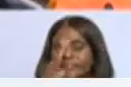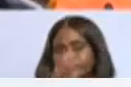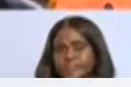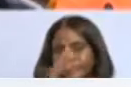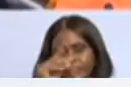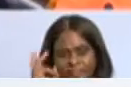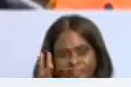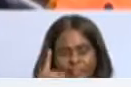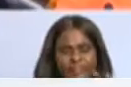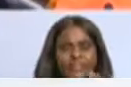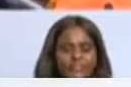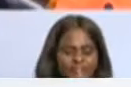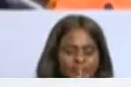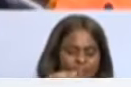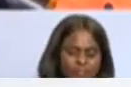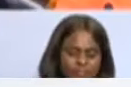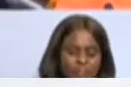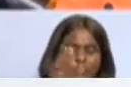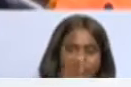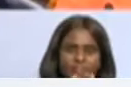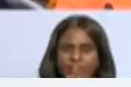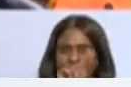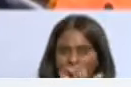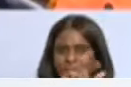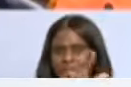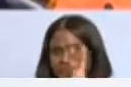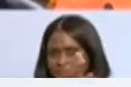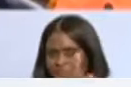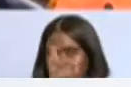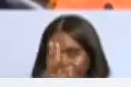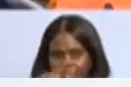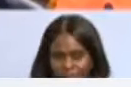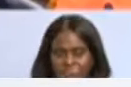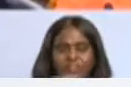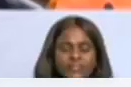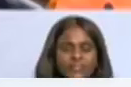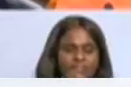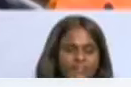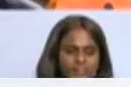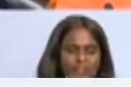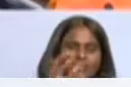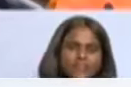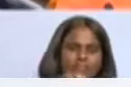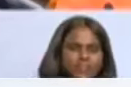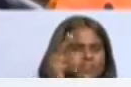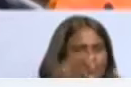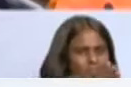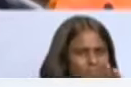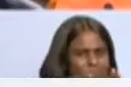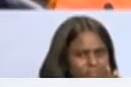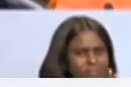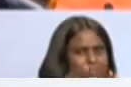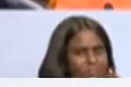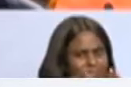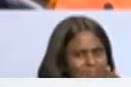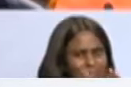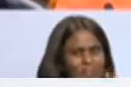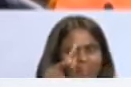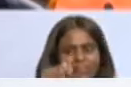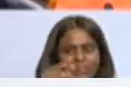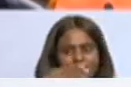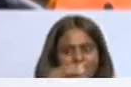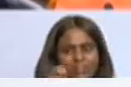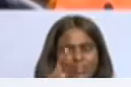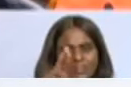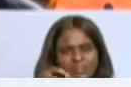on stream by mid-2026. And this is firm power. This is best load. Very important.